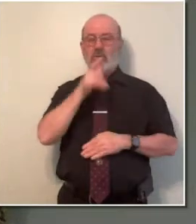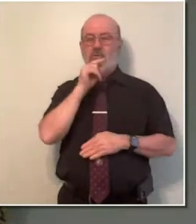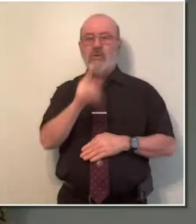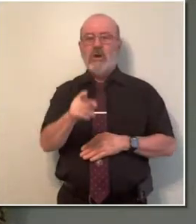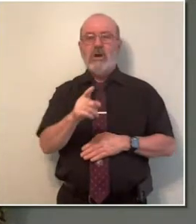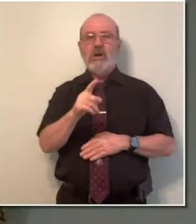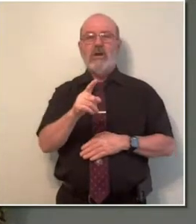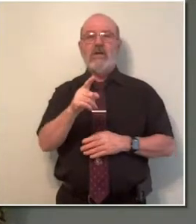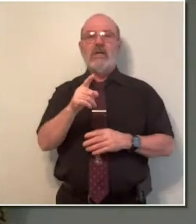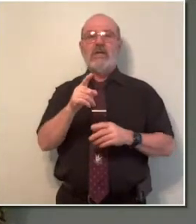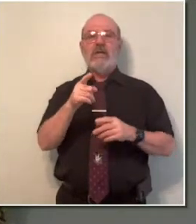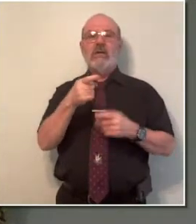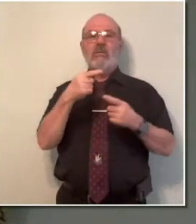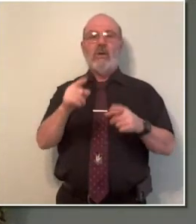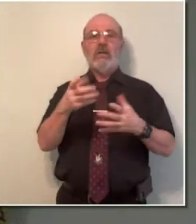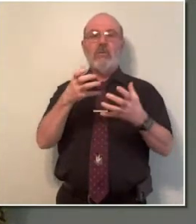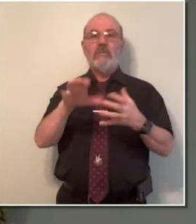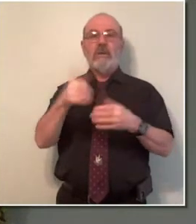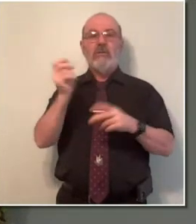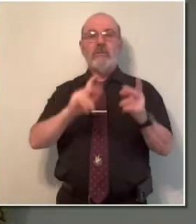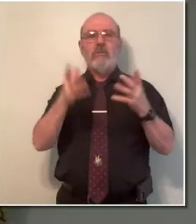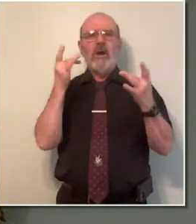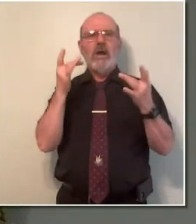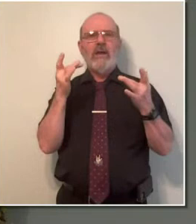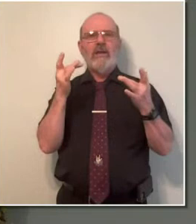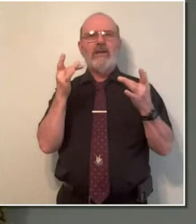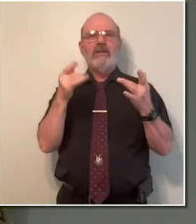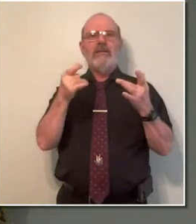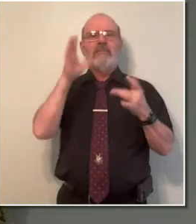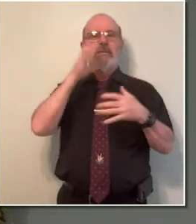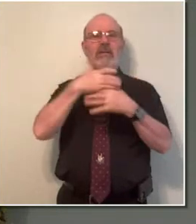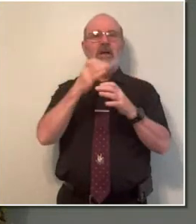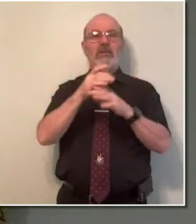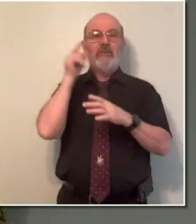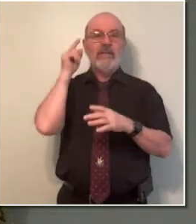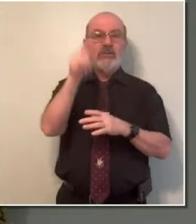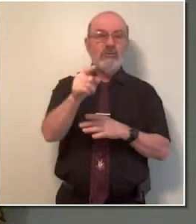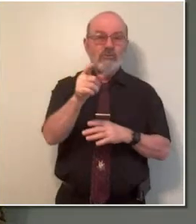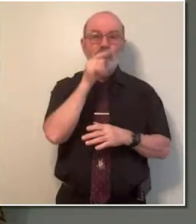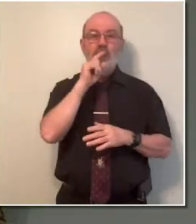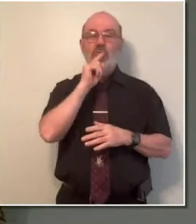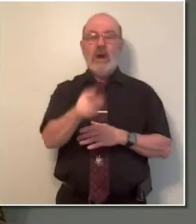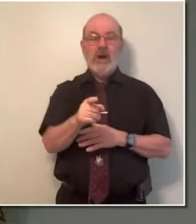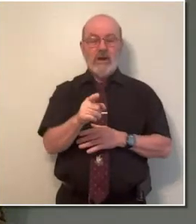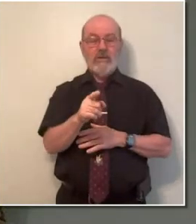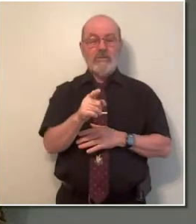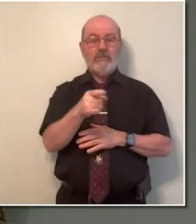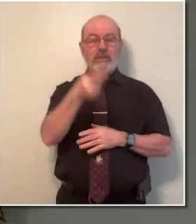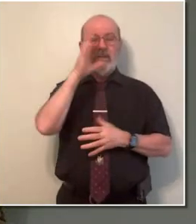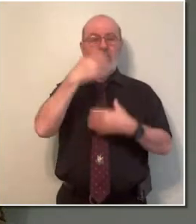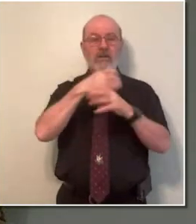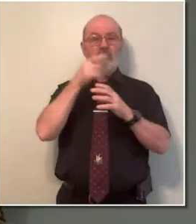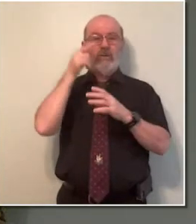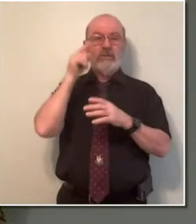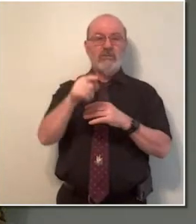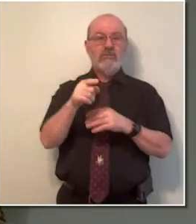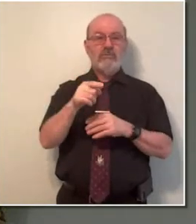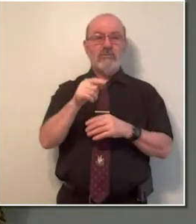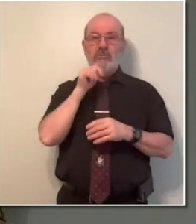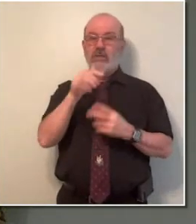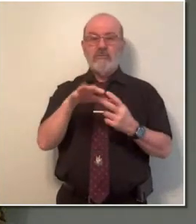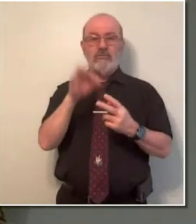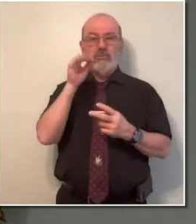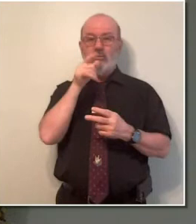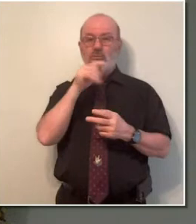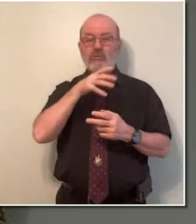to be someone else. You know why? Because God created you who you are. God created you. You didn't have a choice of who your parents